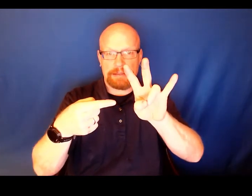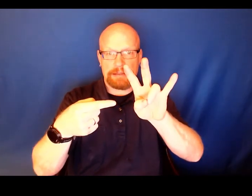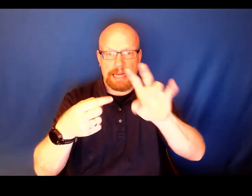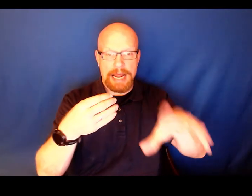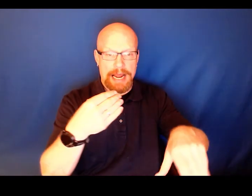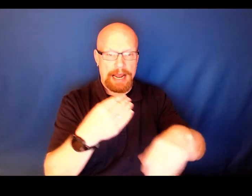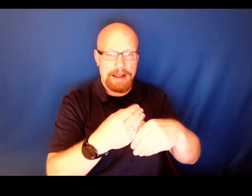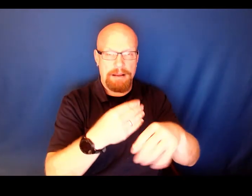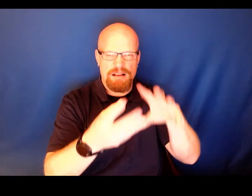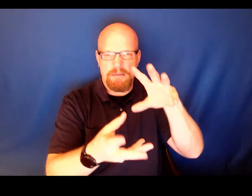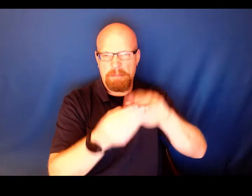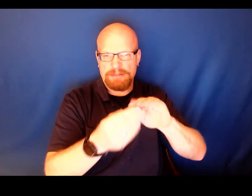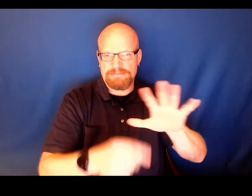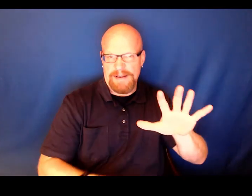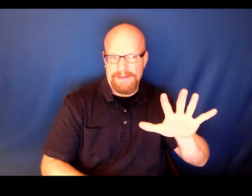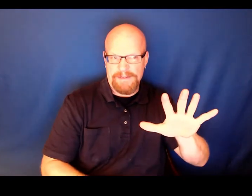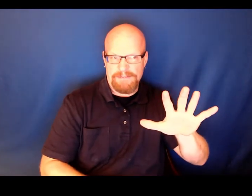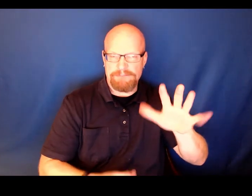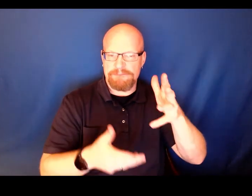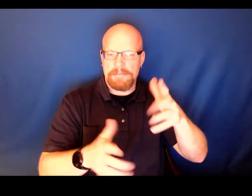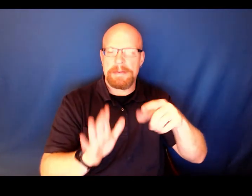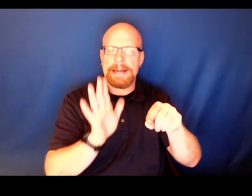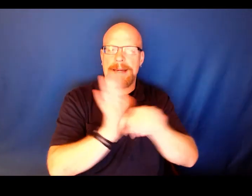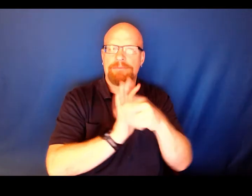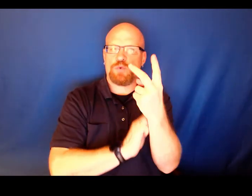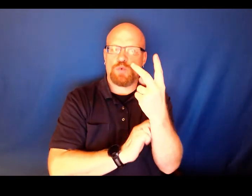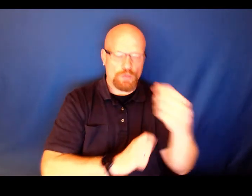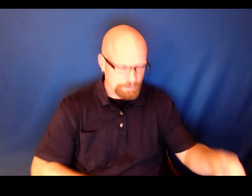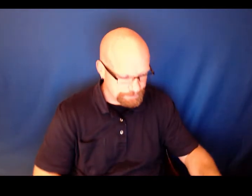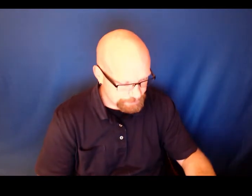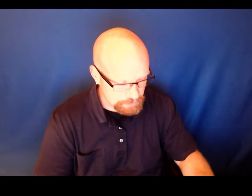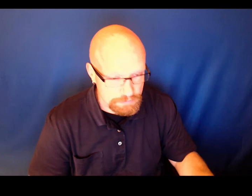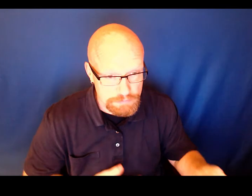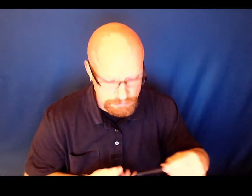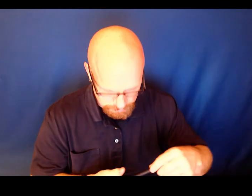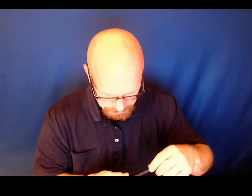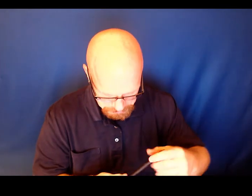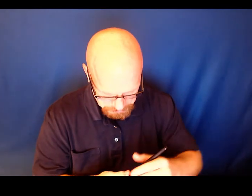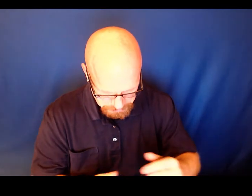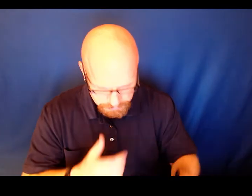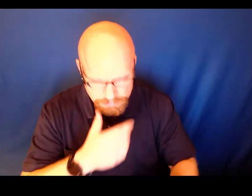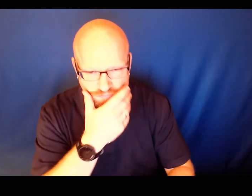Negative 7 plus 5. The answer is negative 2.